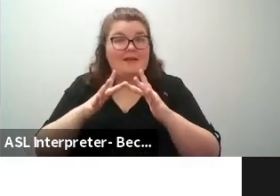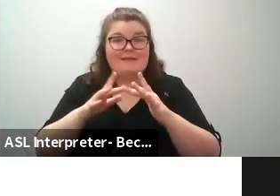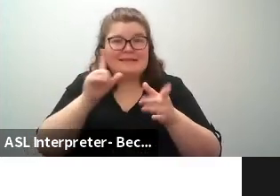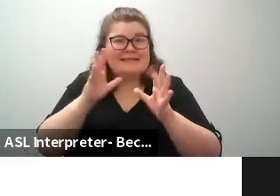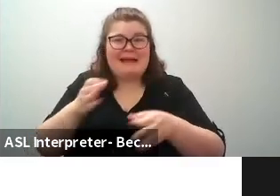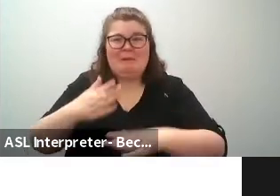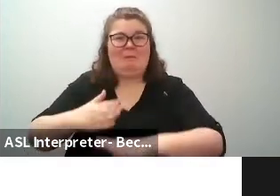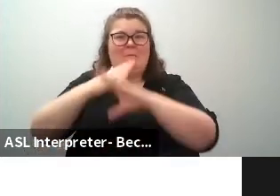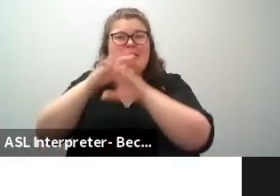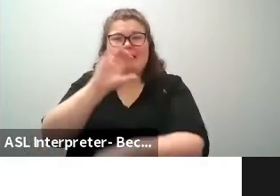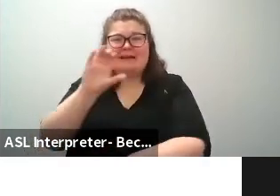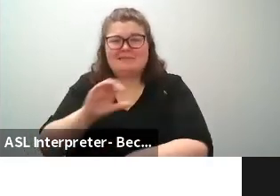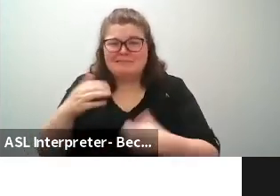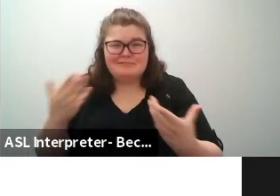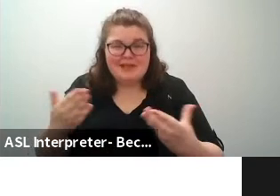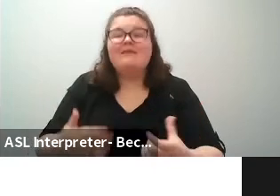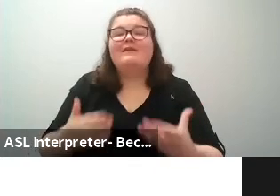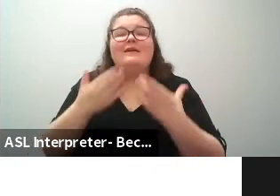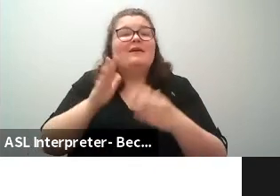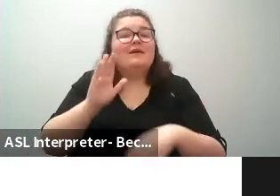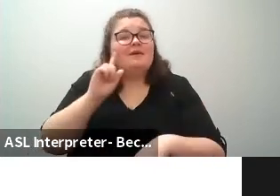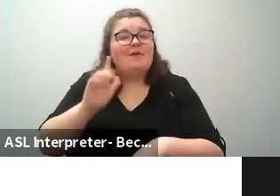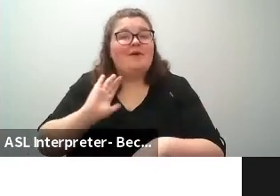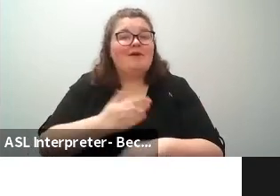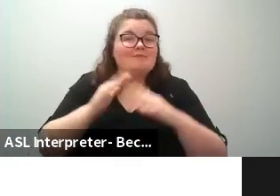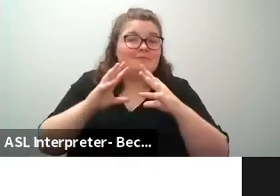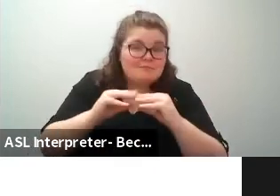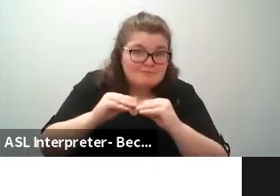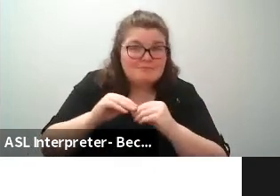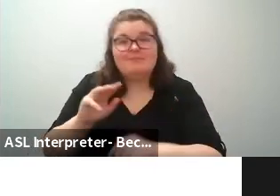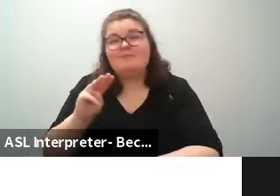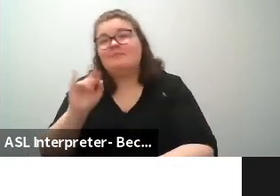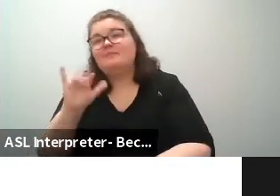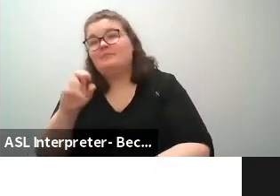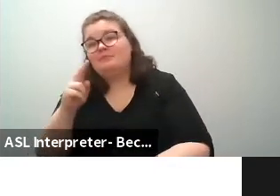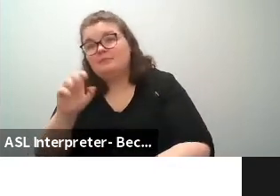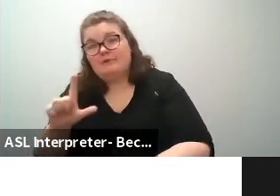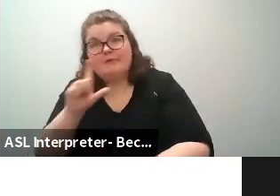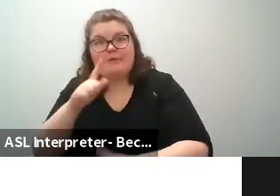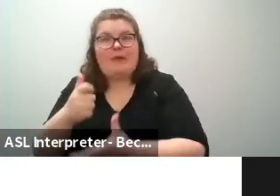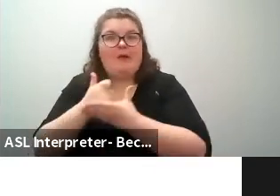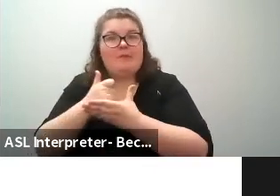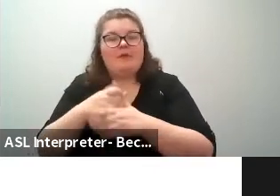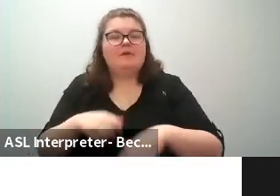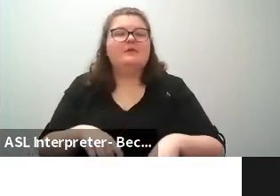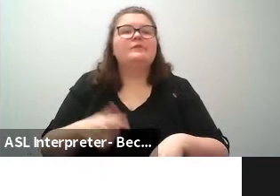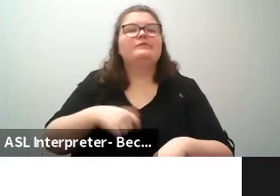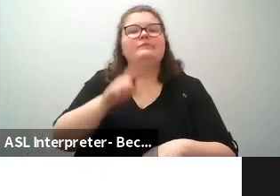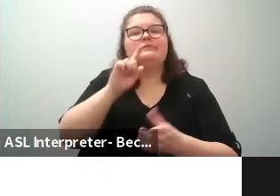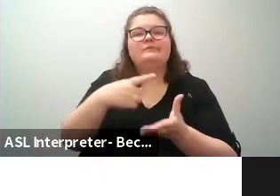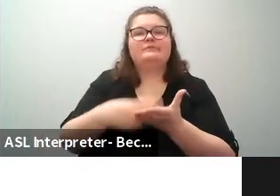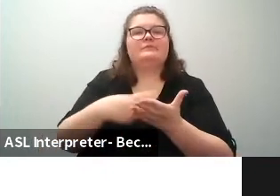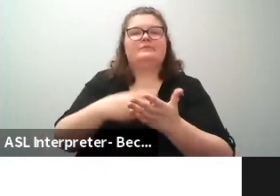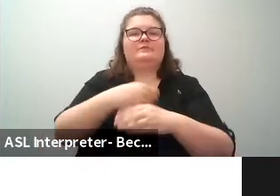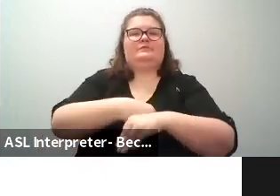some reason. So thank you so much to the organizers, and thank you, Michael. We're going to talk about health literacy and telehealth